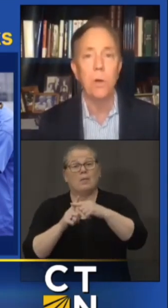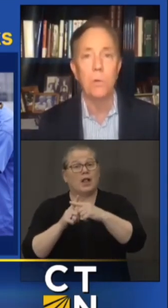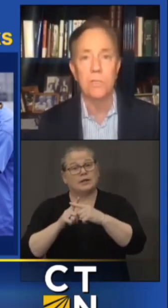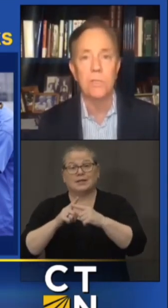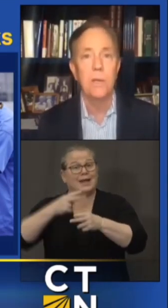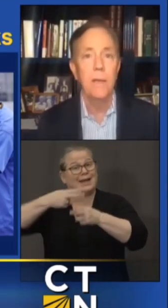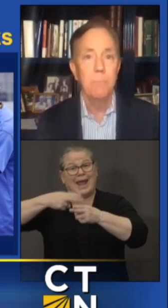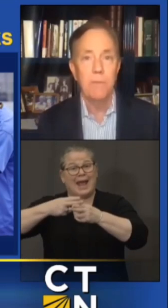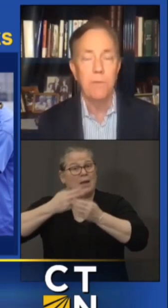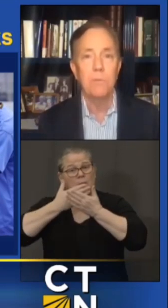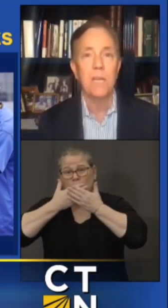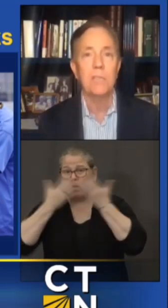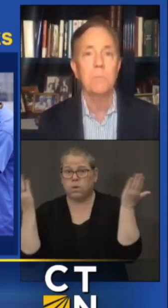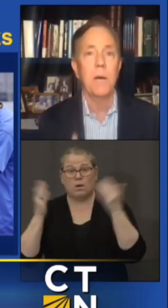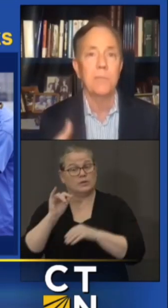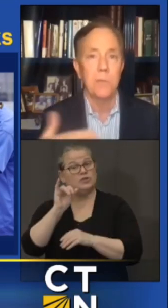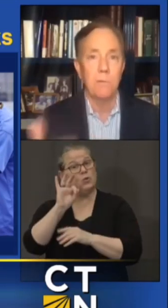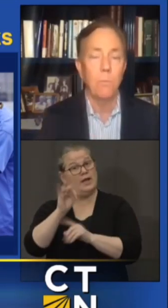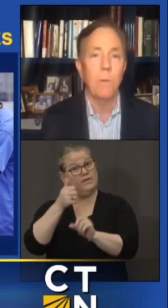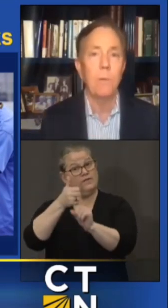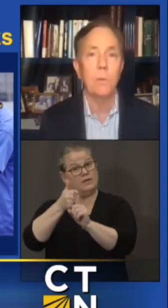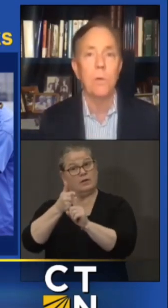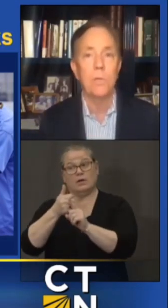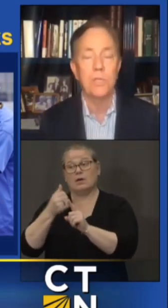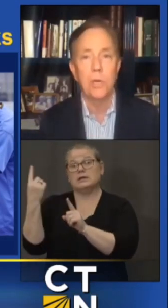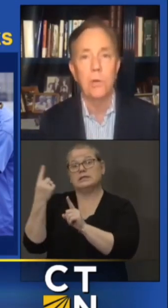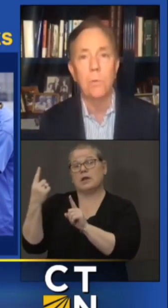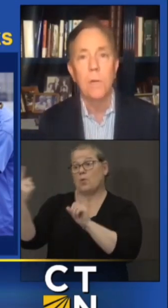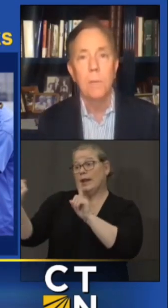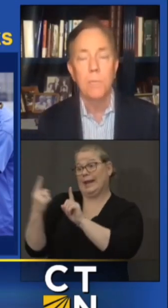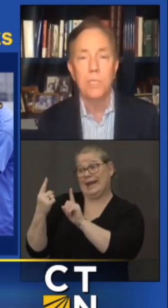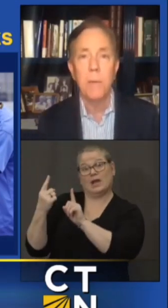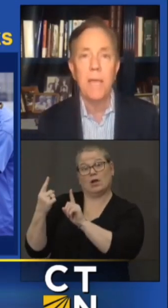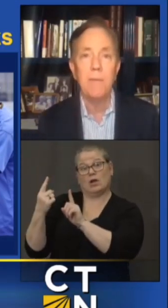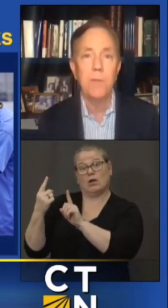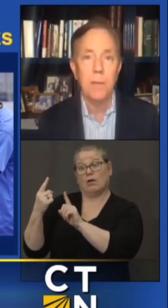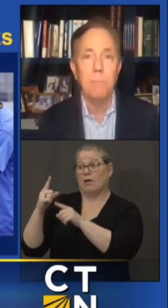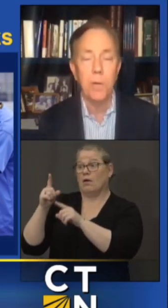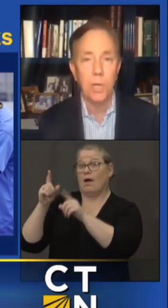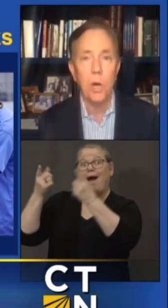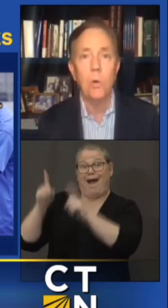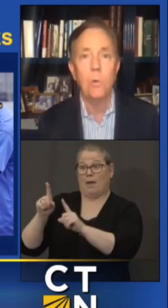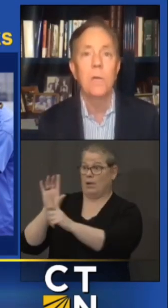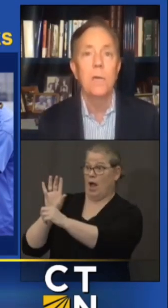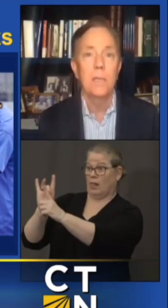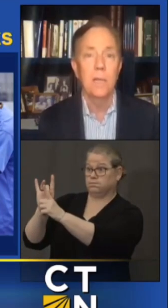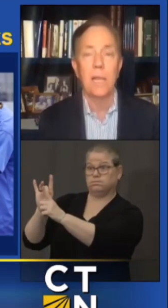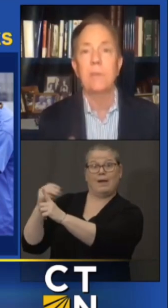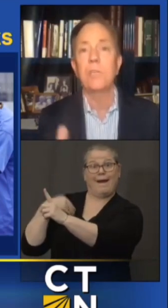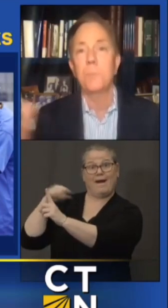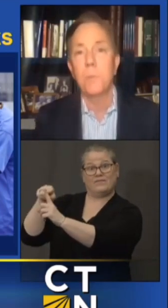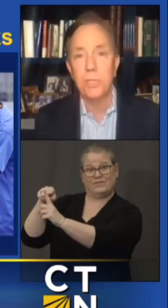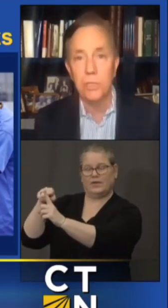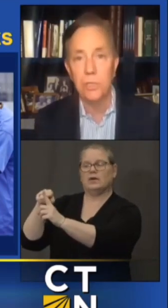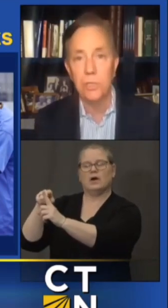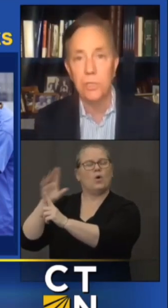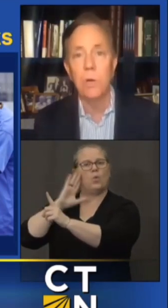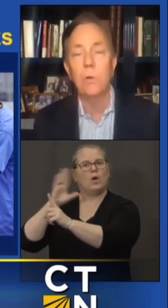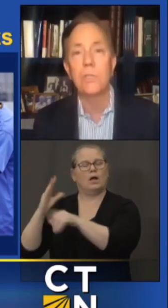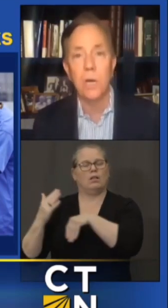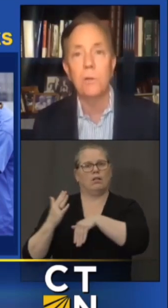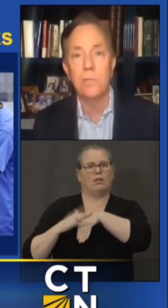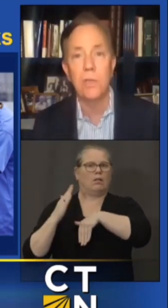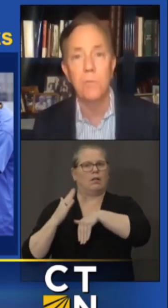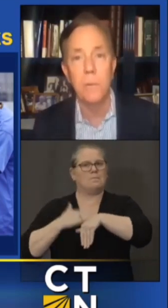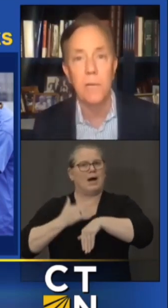be noticed. If you test positive, we will notice you. But you may have to input a code that allows us permission to